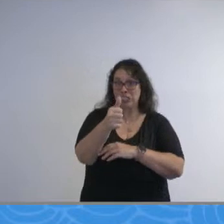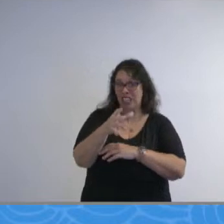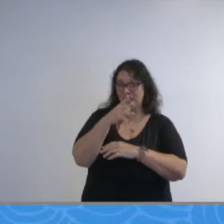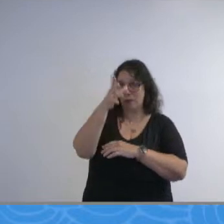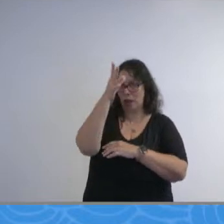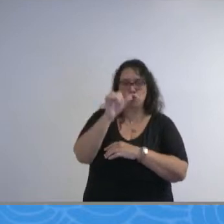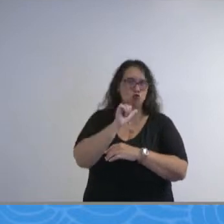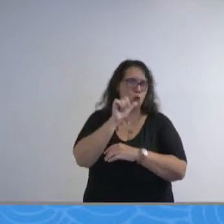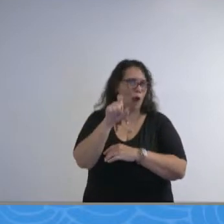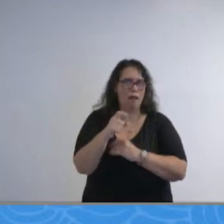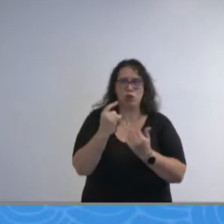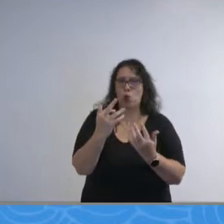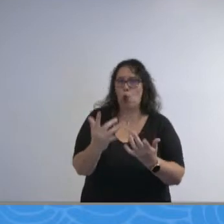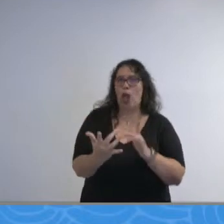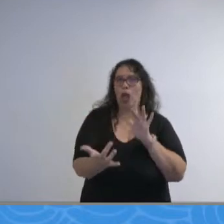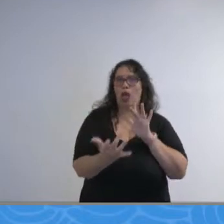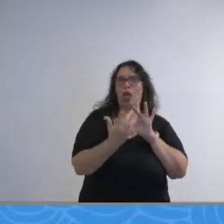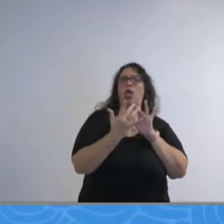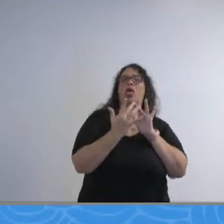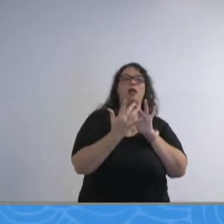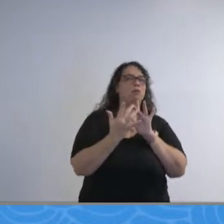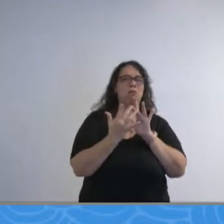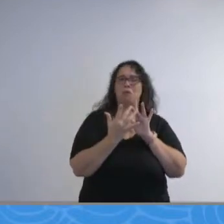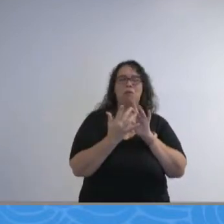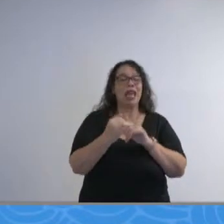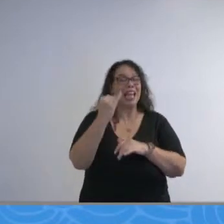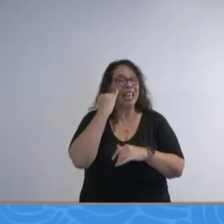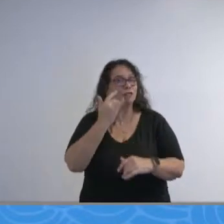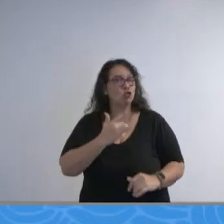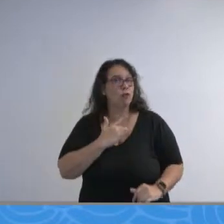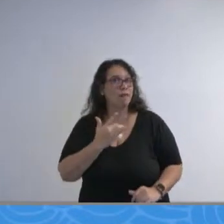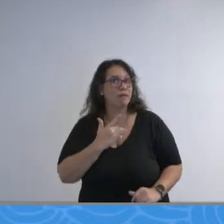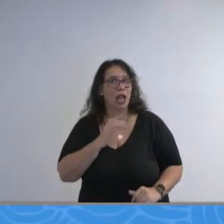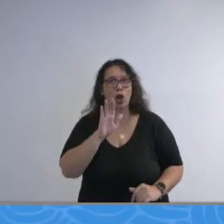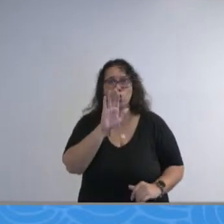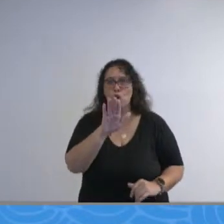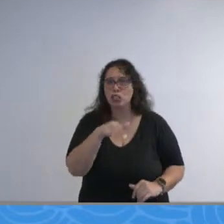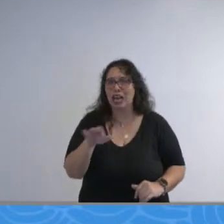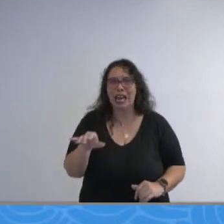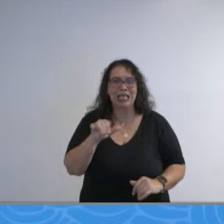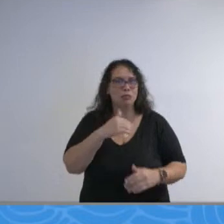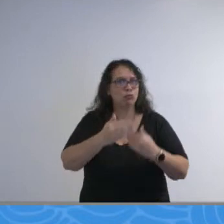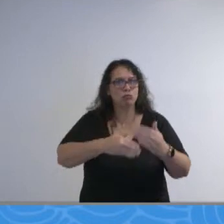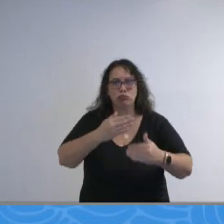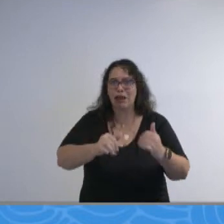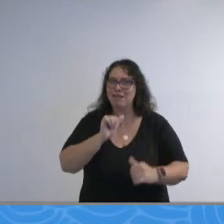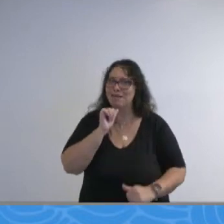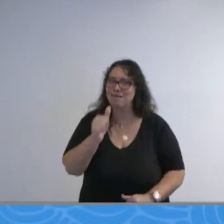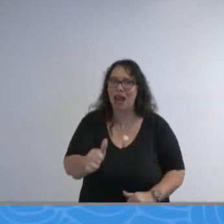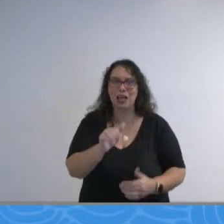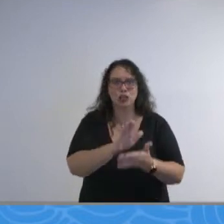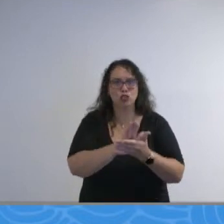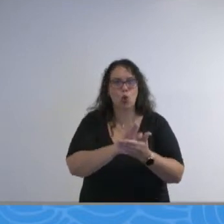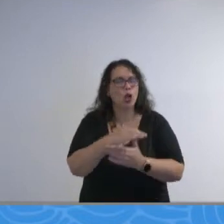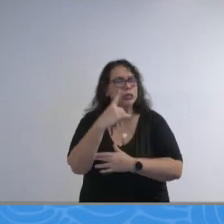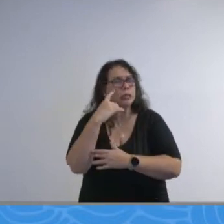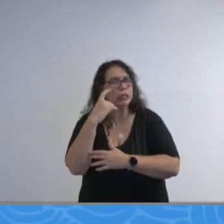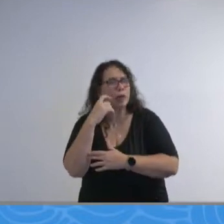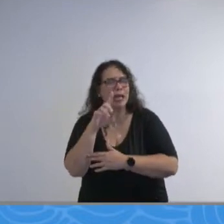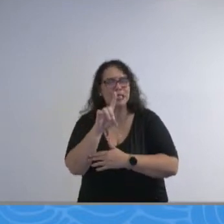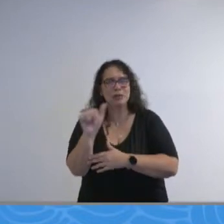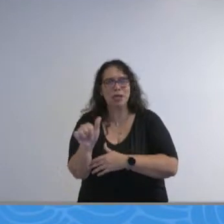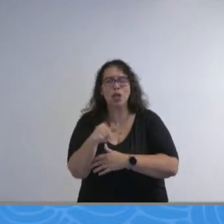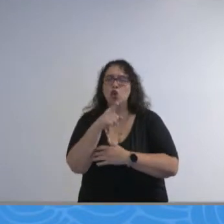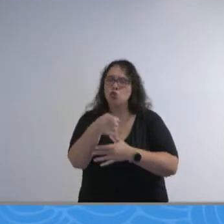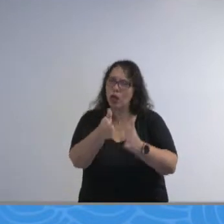you feel that your child is not making progress at school, if you suspect that there's a disability, potentially you have the right